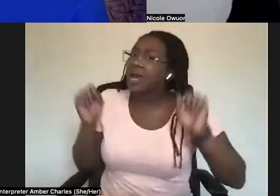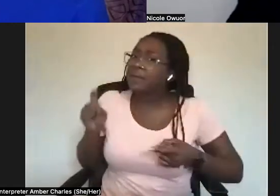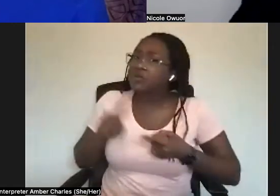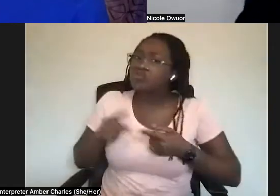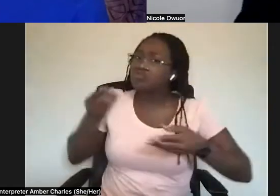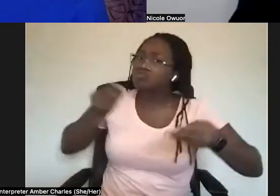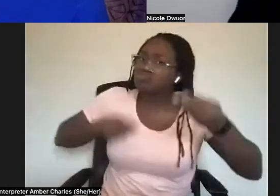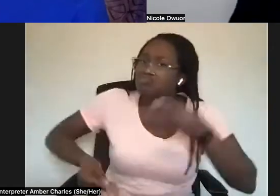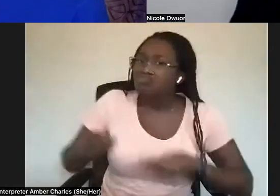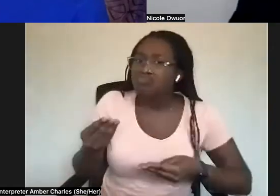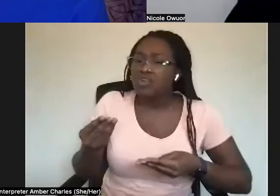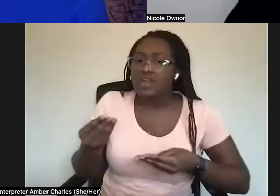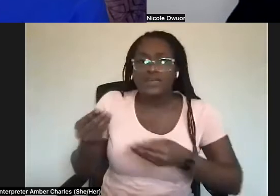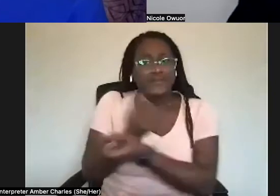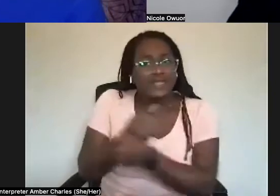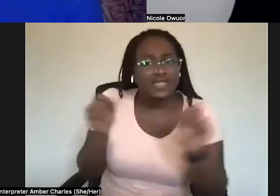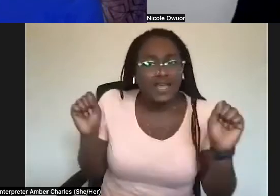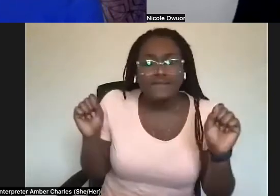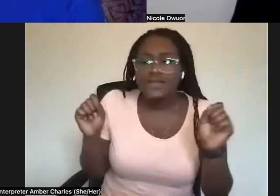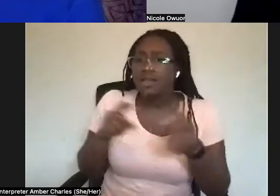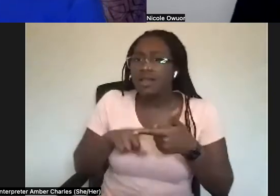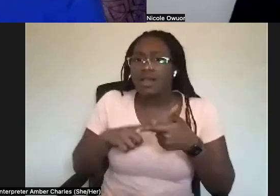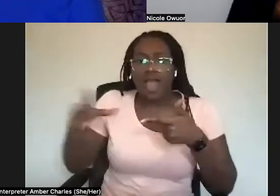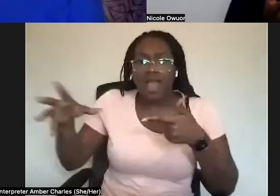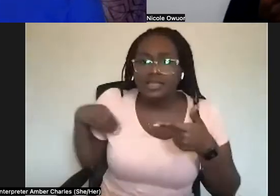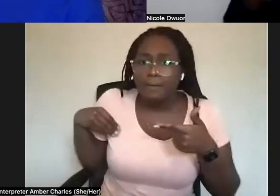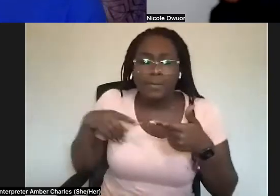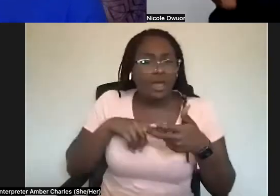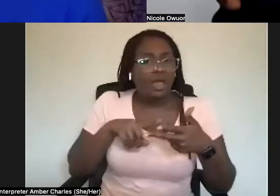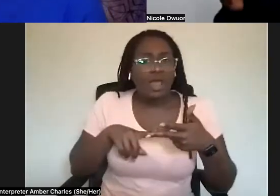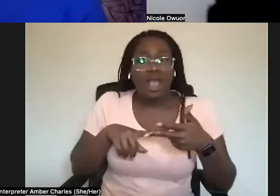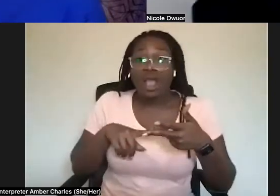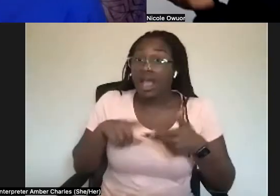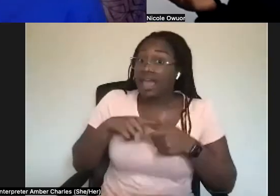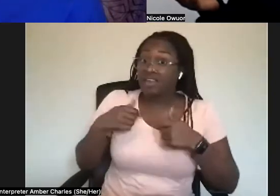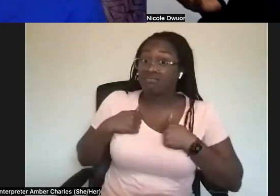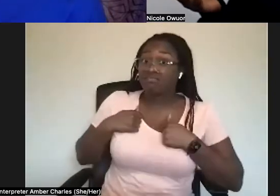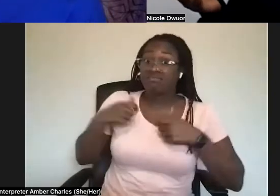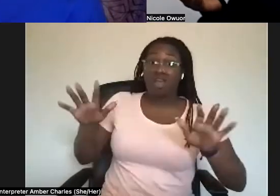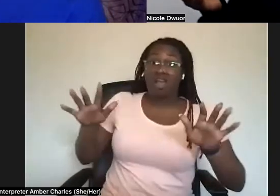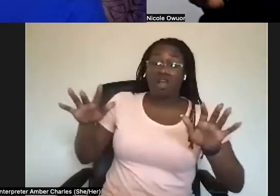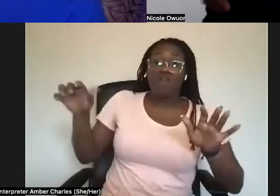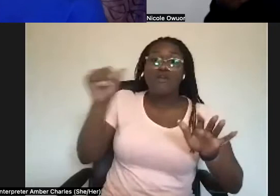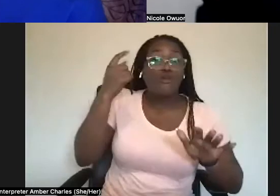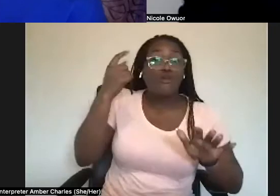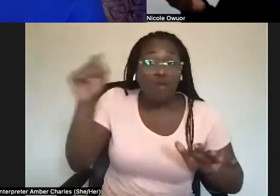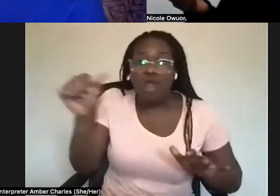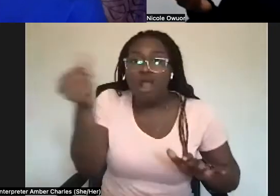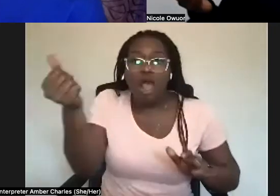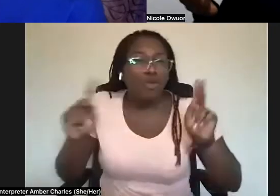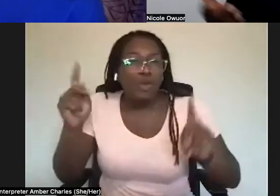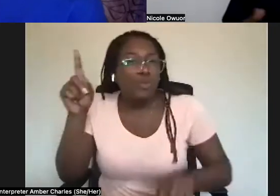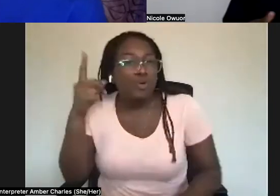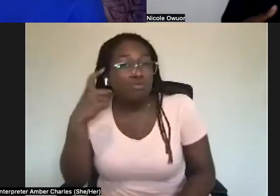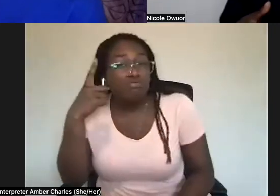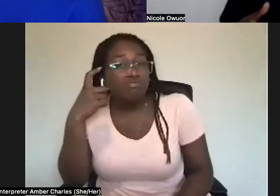trade-off of safety, of acceptability, and relinquish that for the sake of others? And I've done that